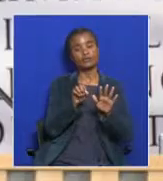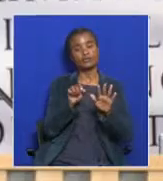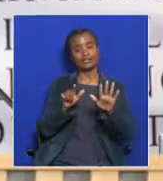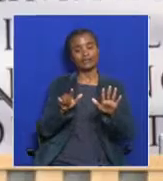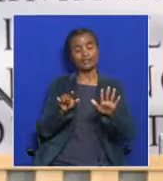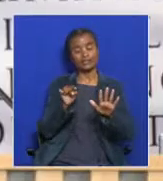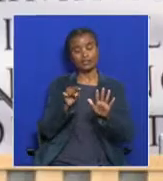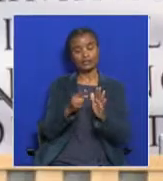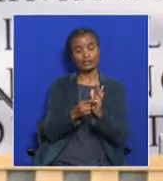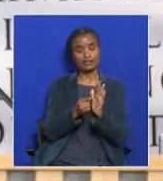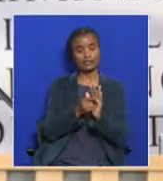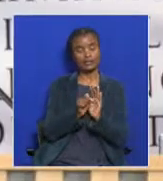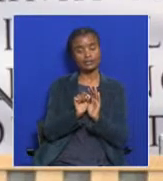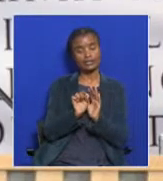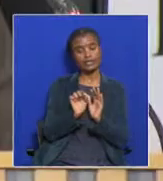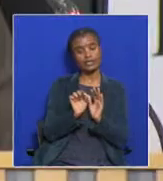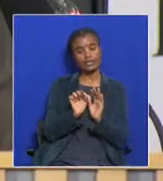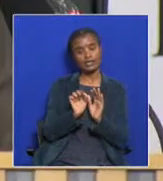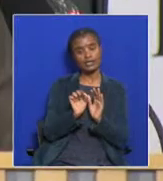July